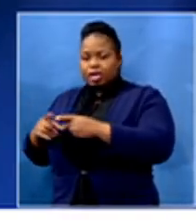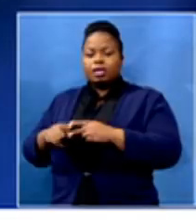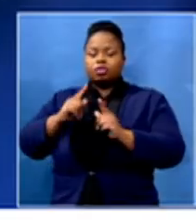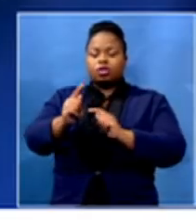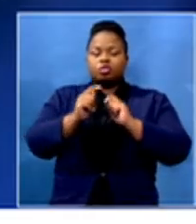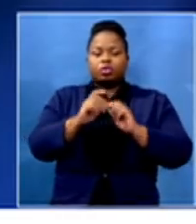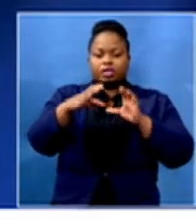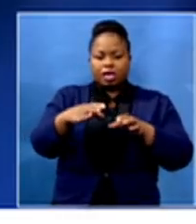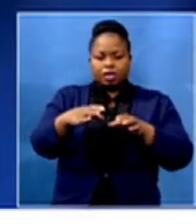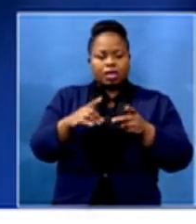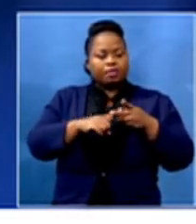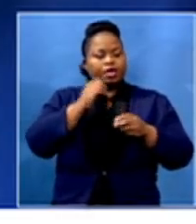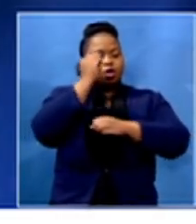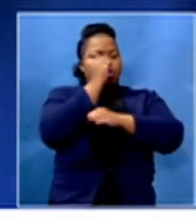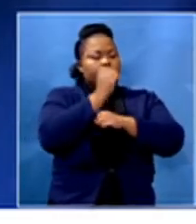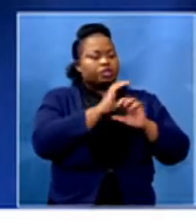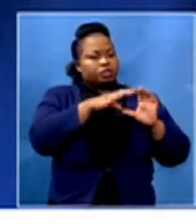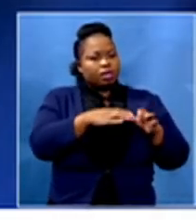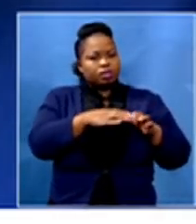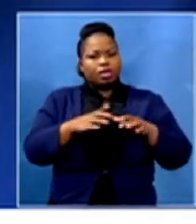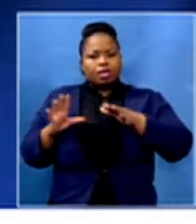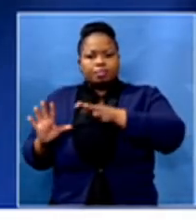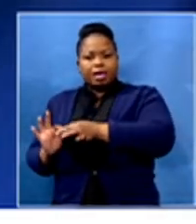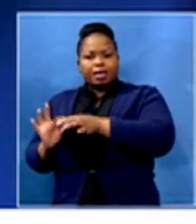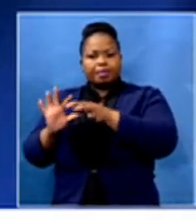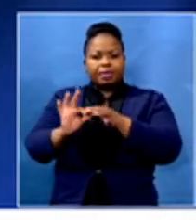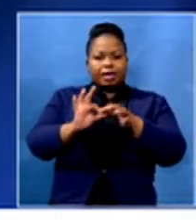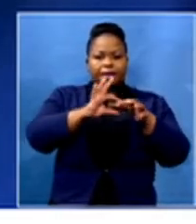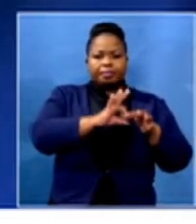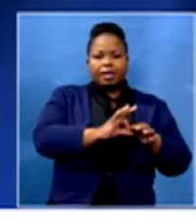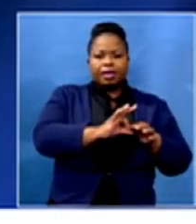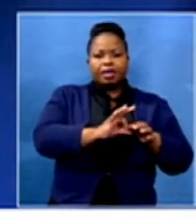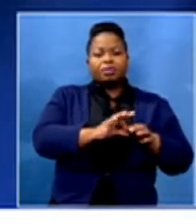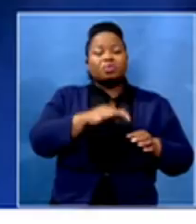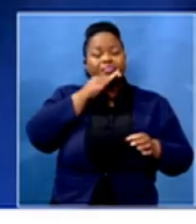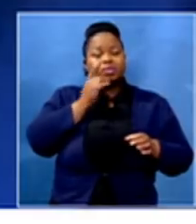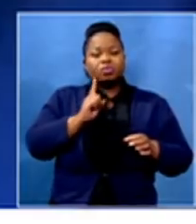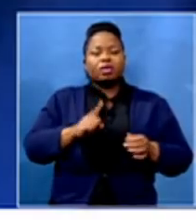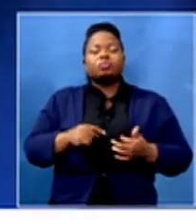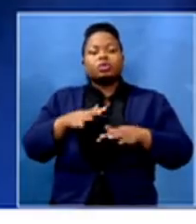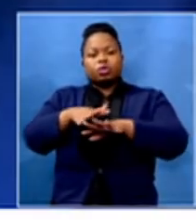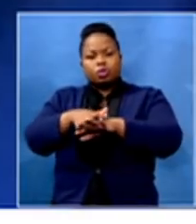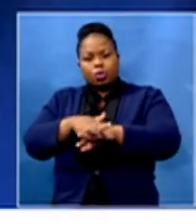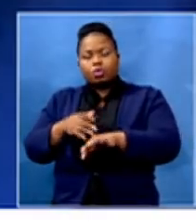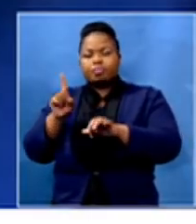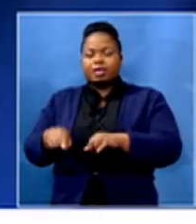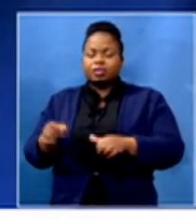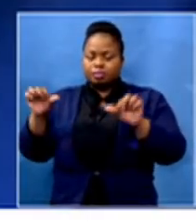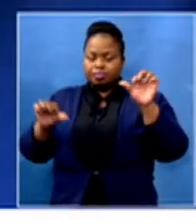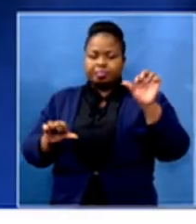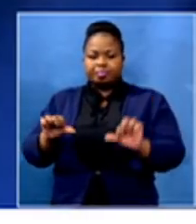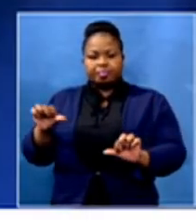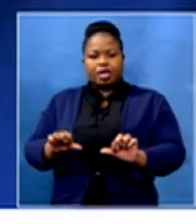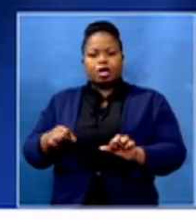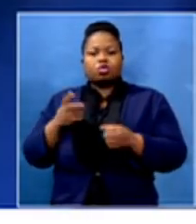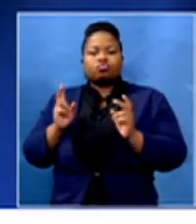the offices are working. And so that interconnection means, therefore, that slowly we have to get back to a normal kind of